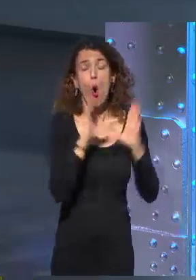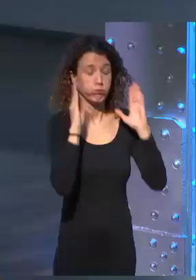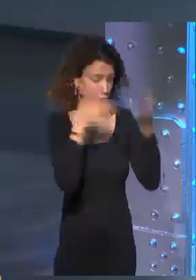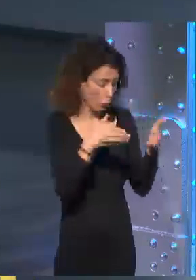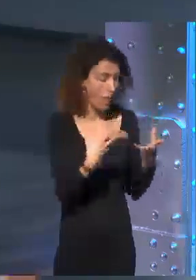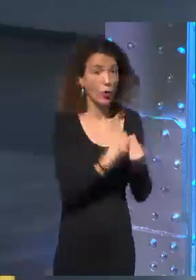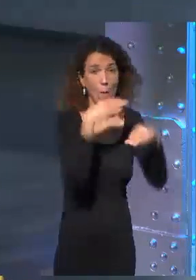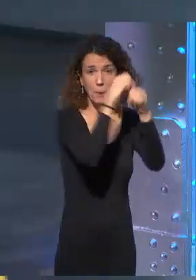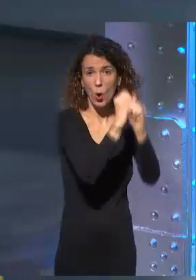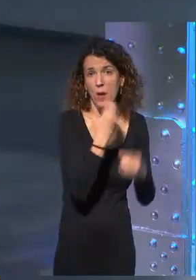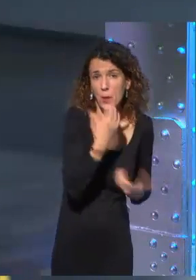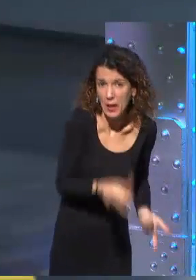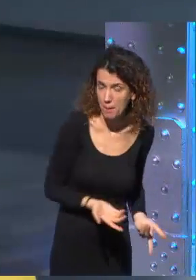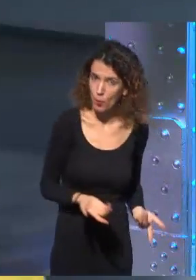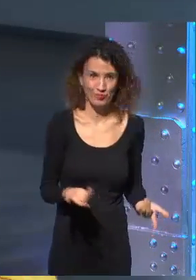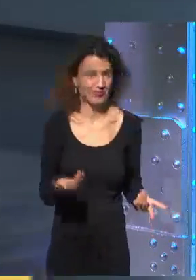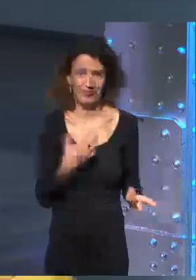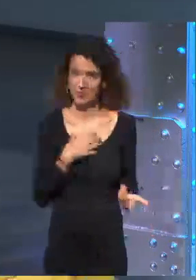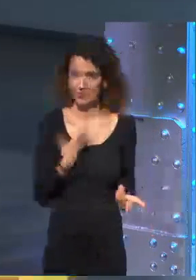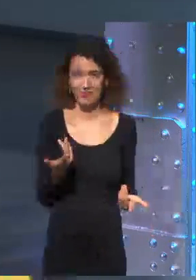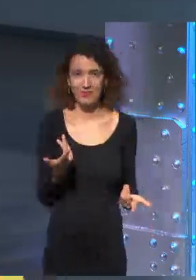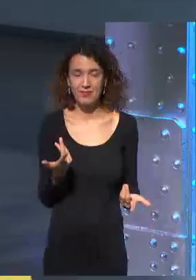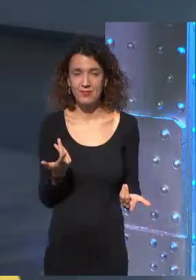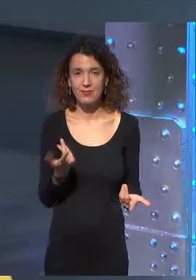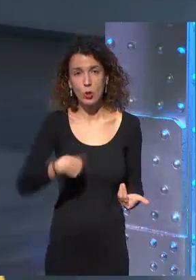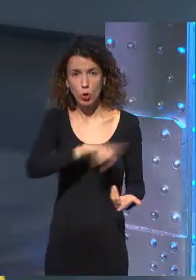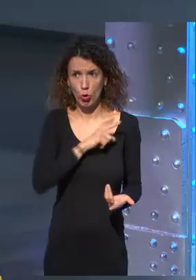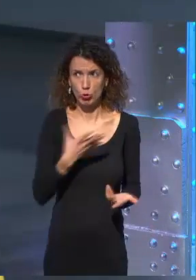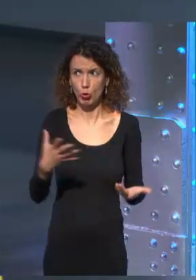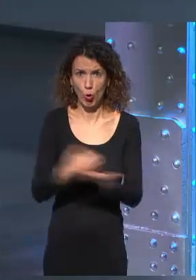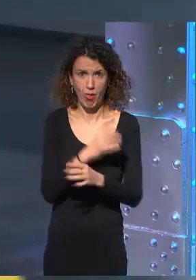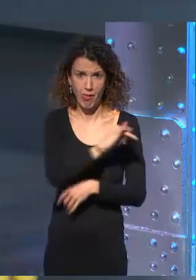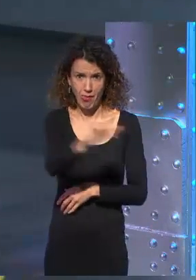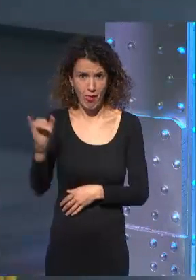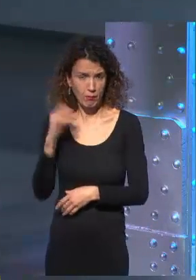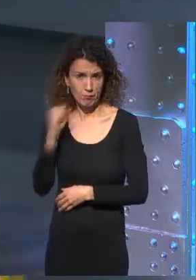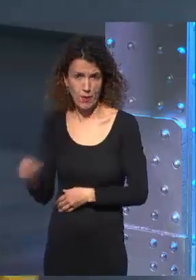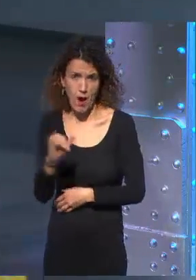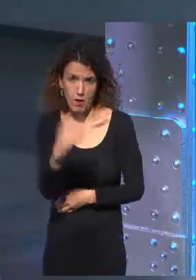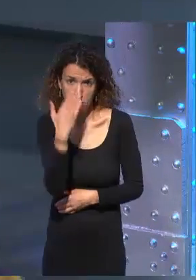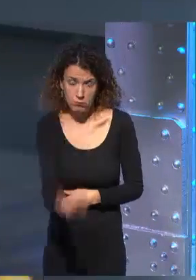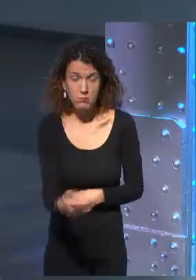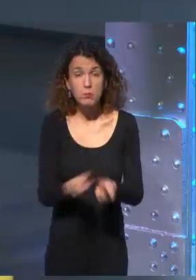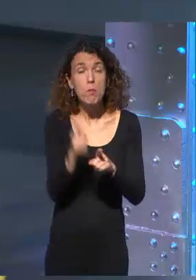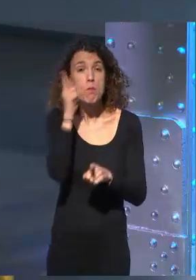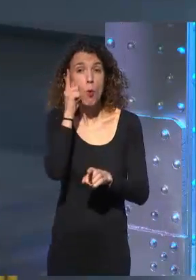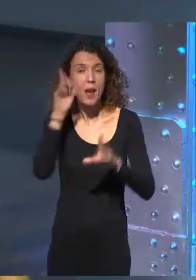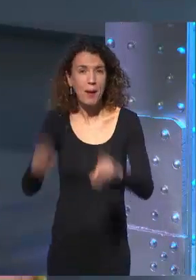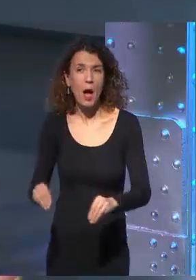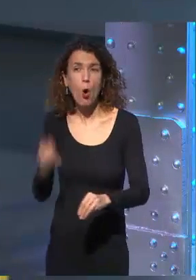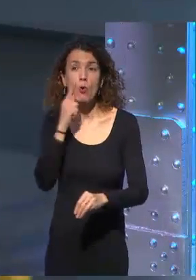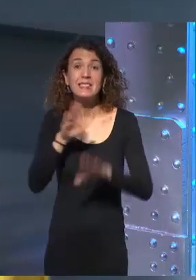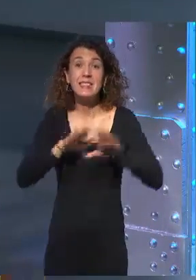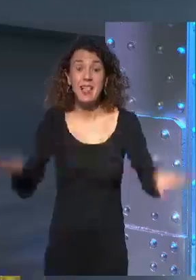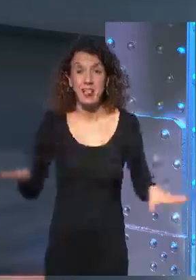the world ended right now and I was just here in my biology course? What would happen then? This does not